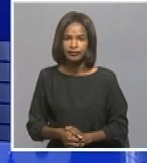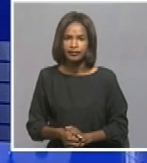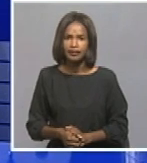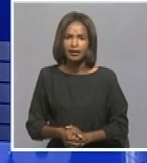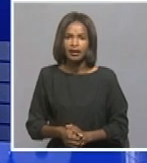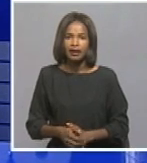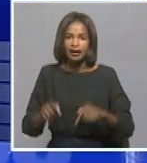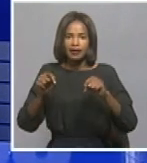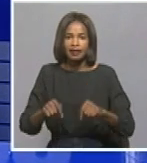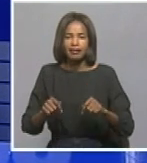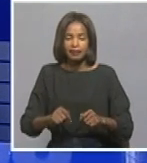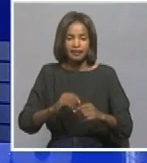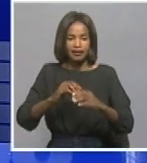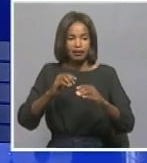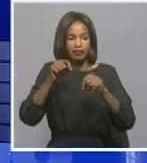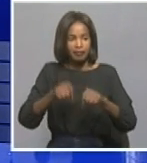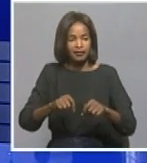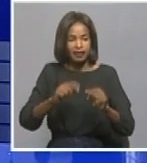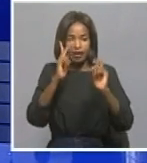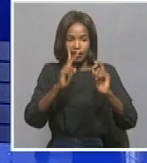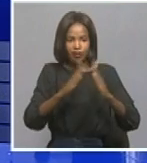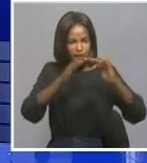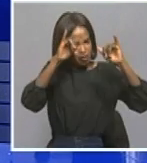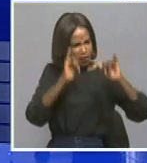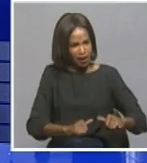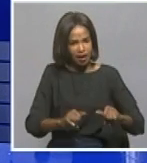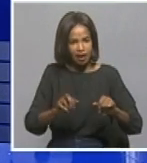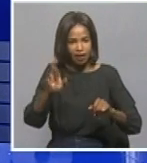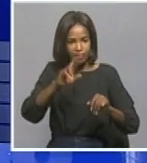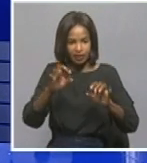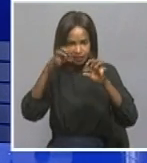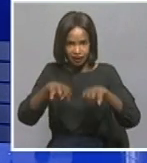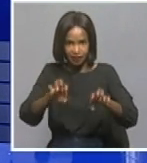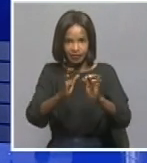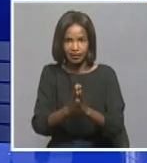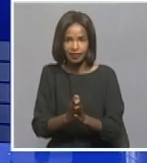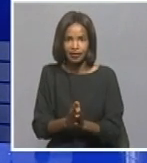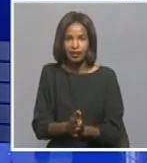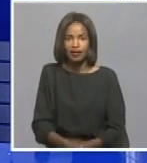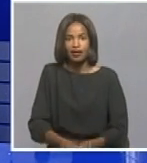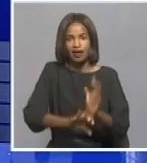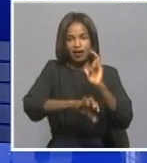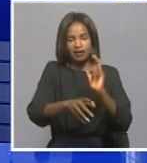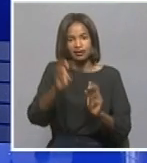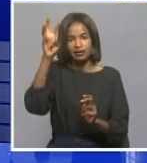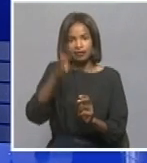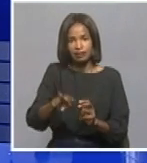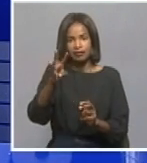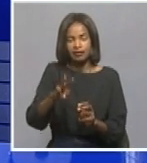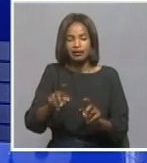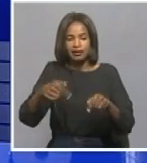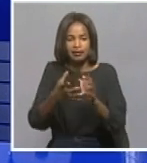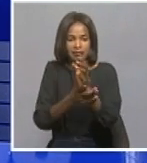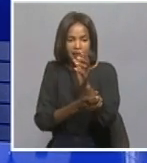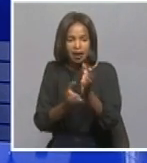As the coronavirus lockdown kicked off in the Erongo region, the office of the Walvis Bay Urban Constituency Council donated protective gear